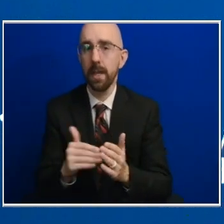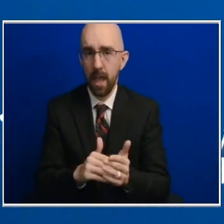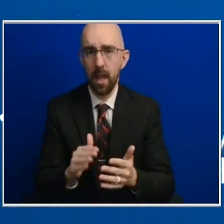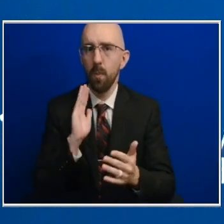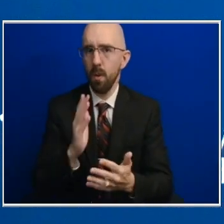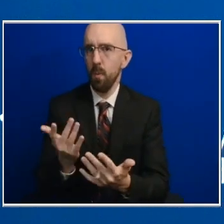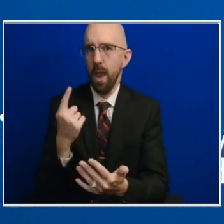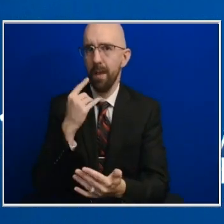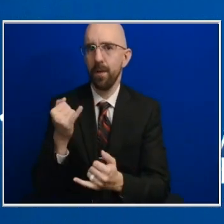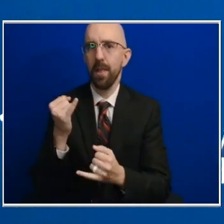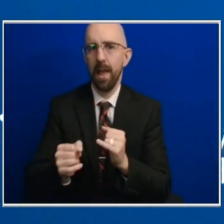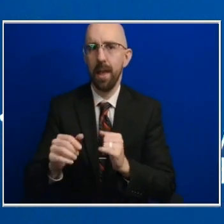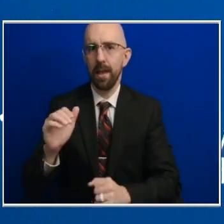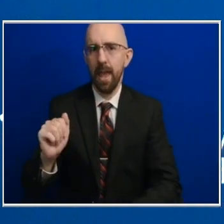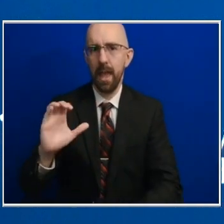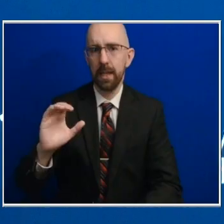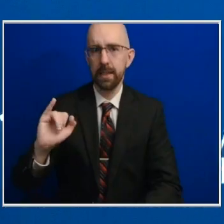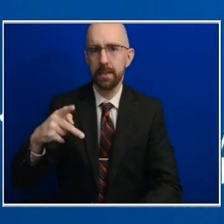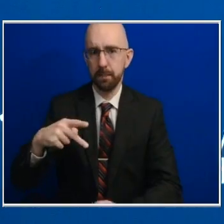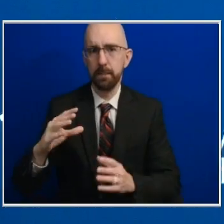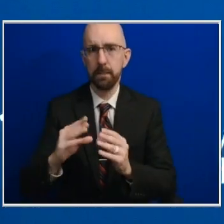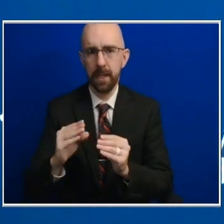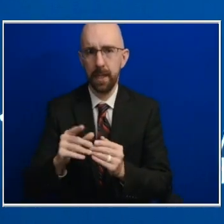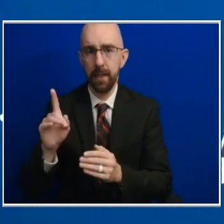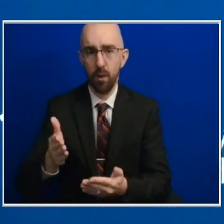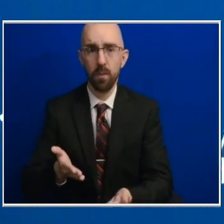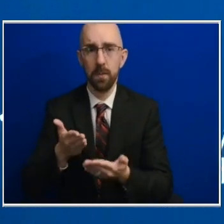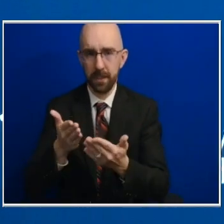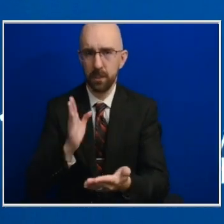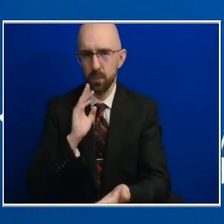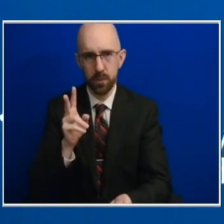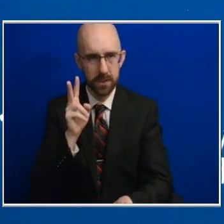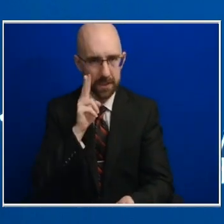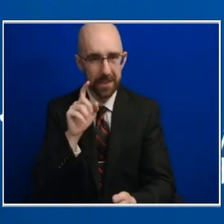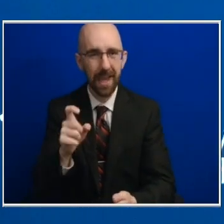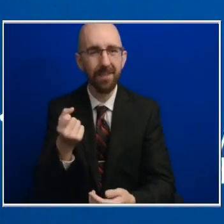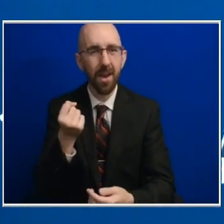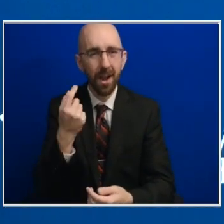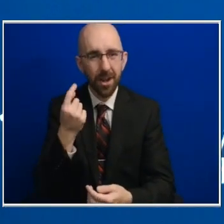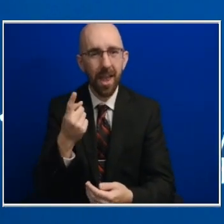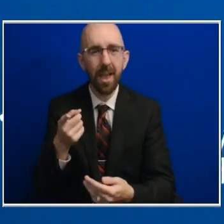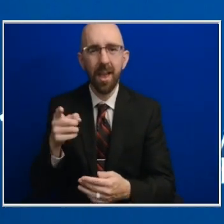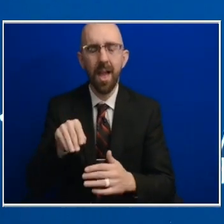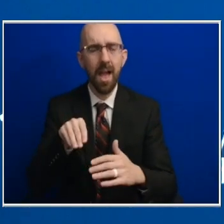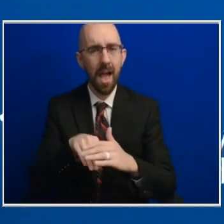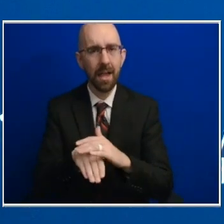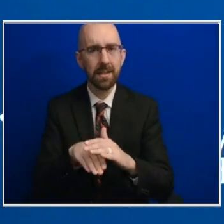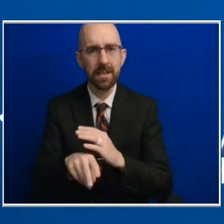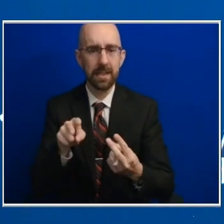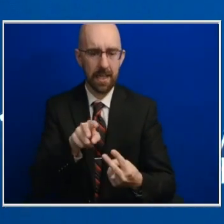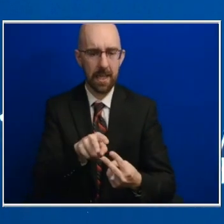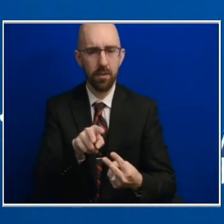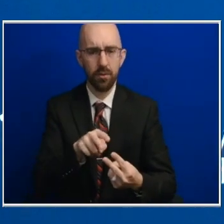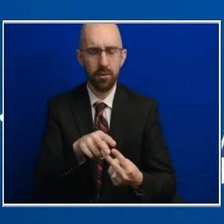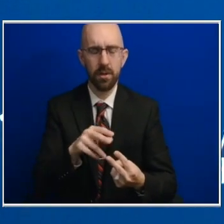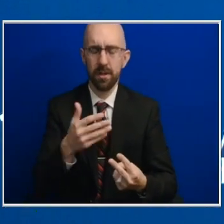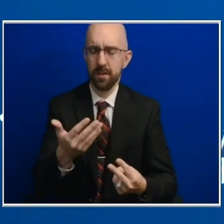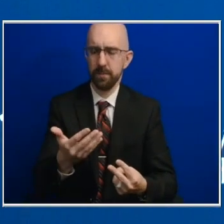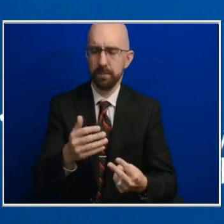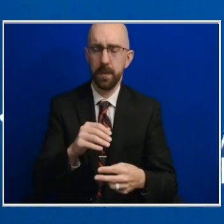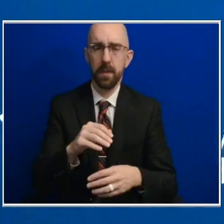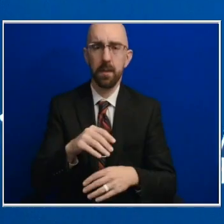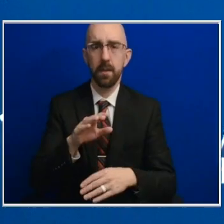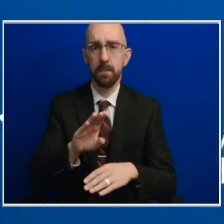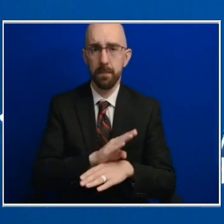ACIP meeting and what those recommendations are. We also have to understand what is the access in either commercial pharmacies